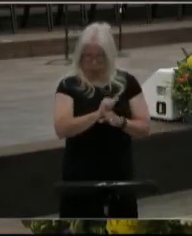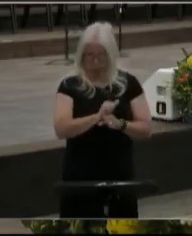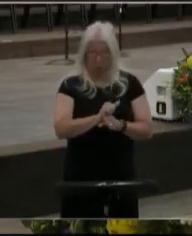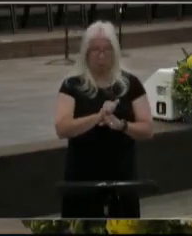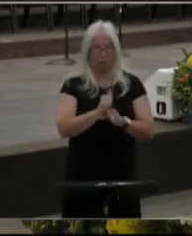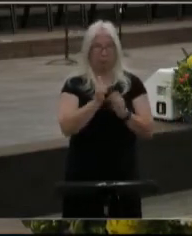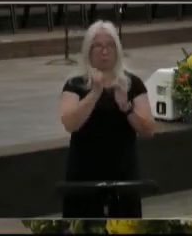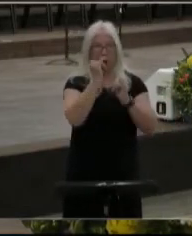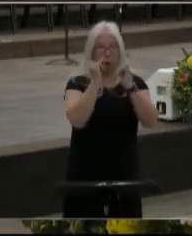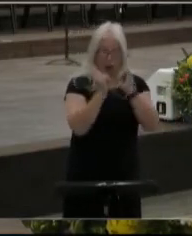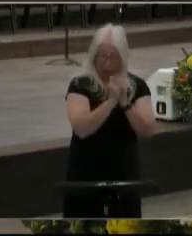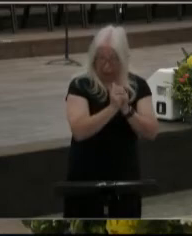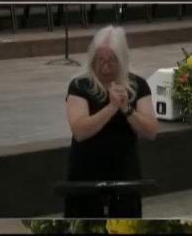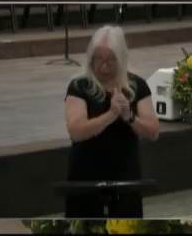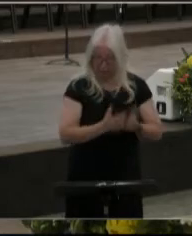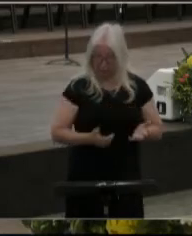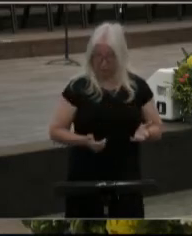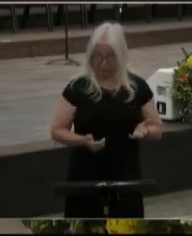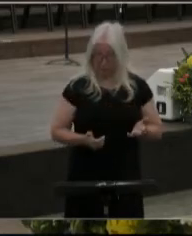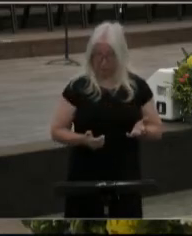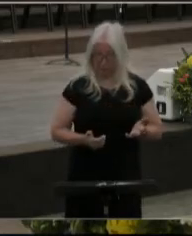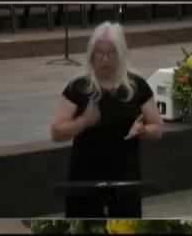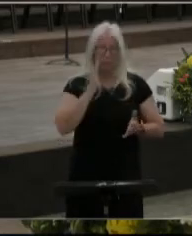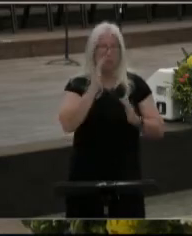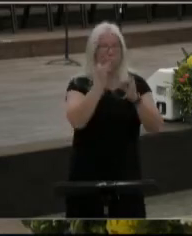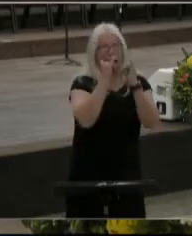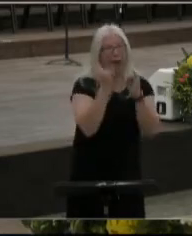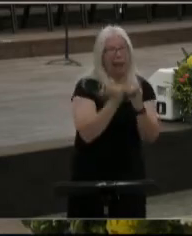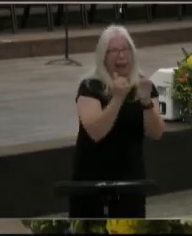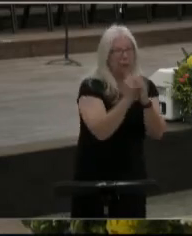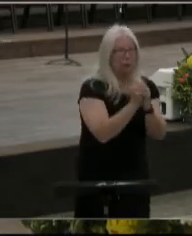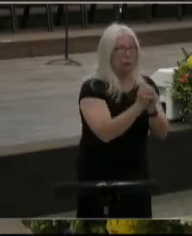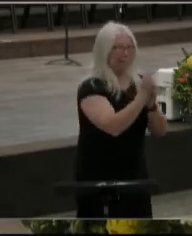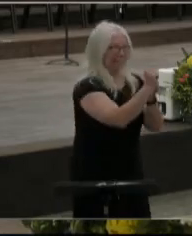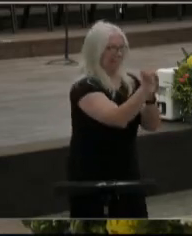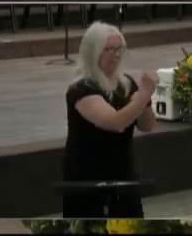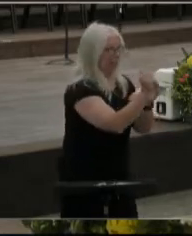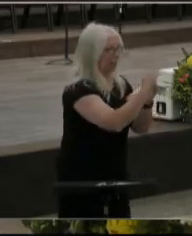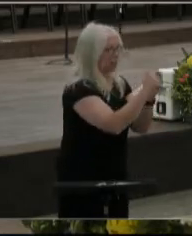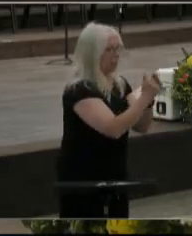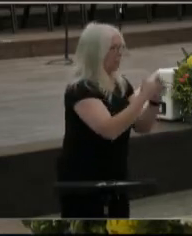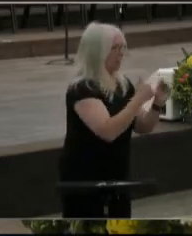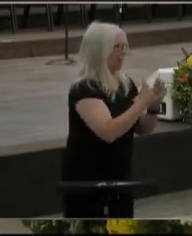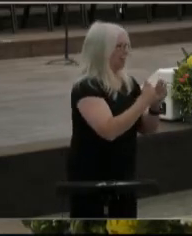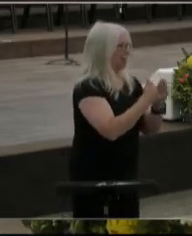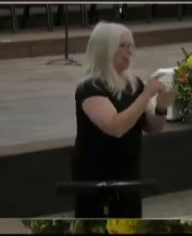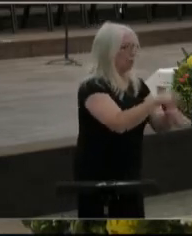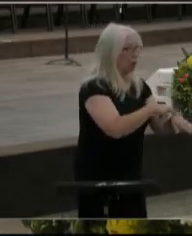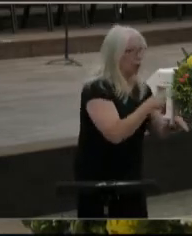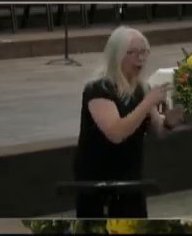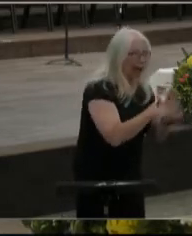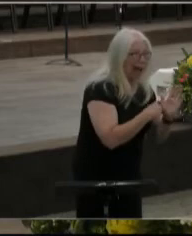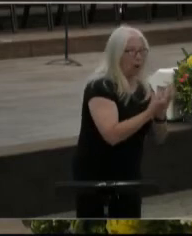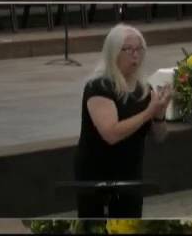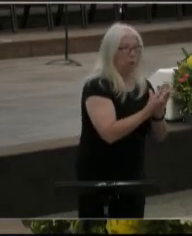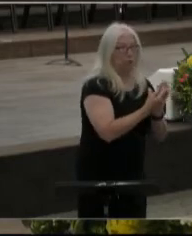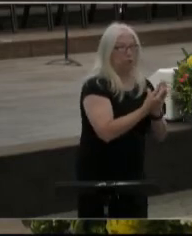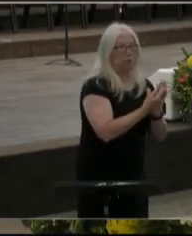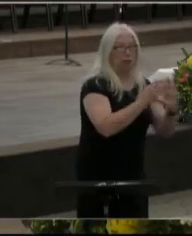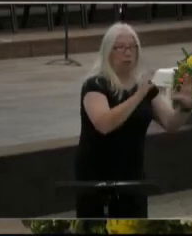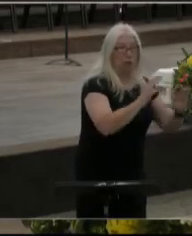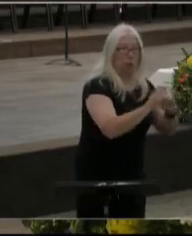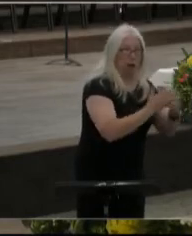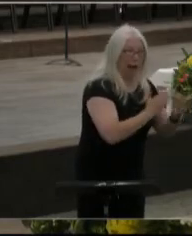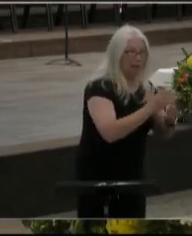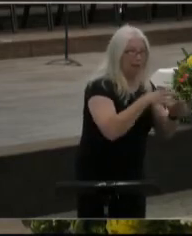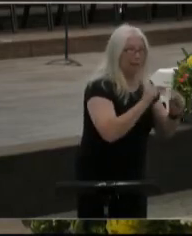are going to idolize it. Some will idolize work. They make making that dollar, that's all it's about. They're going to work long hours. They're going to do whatever